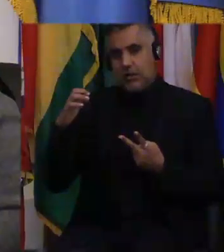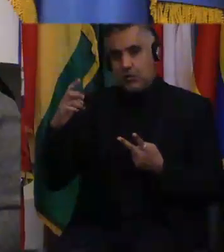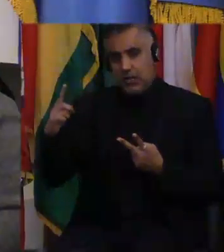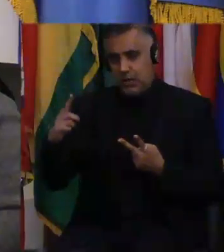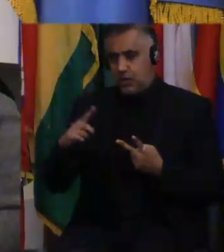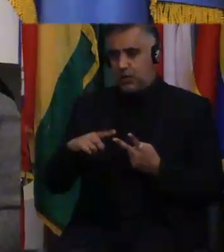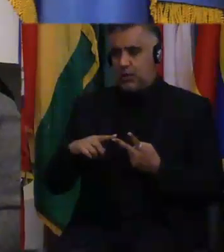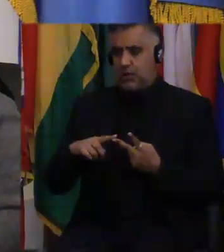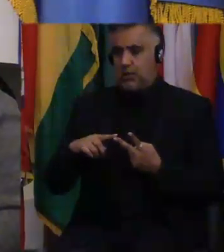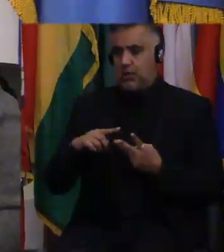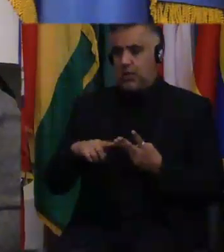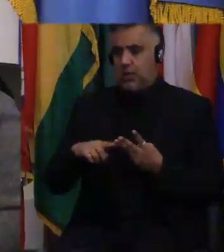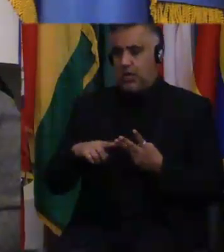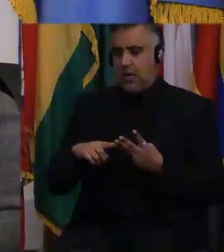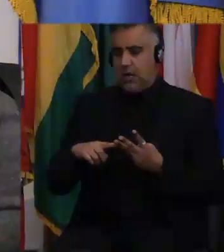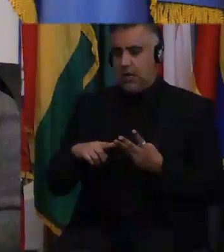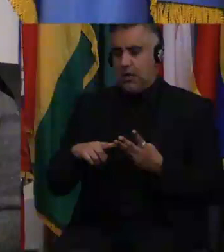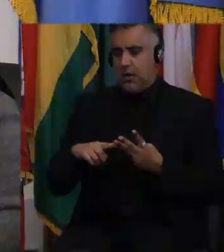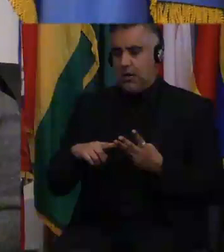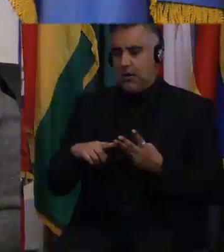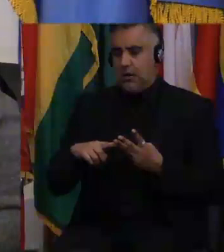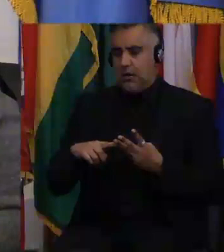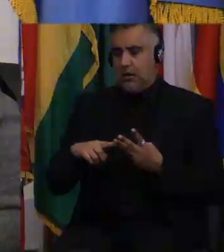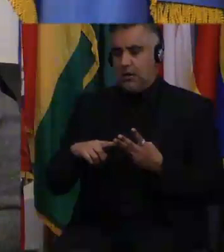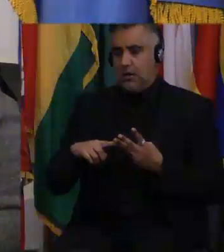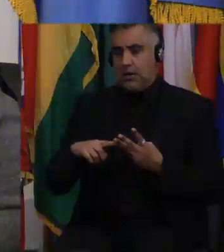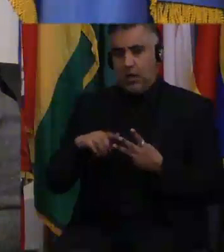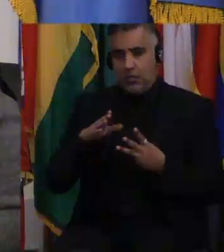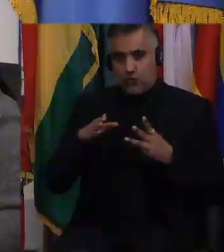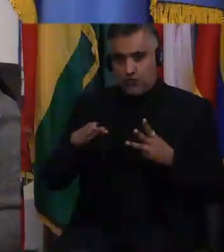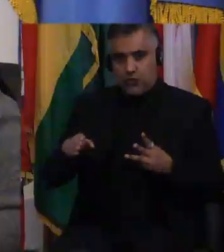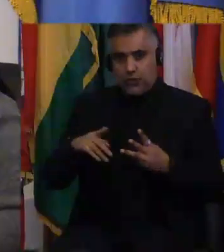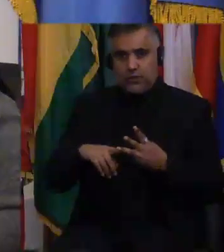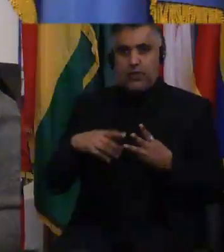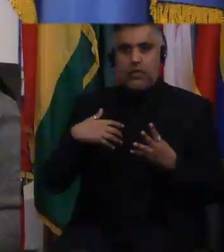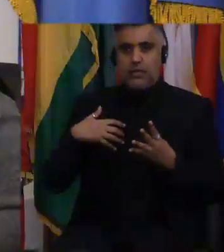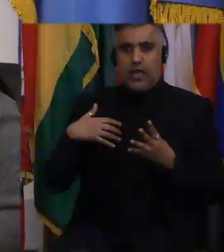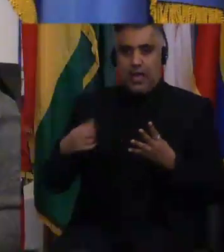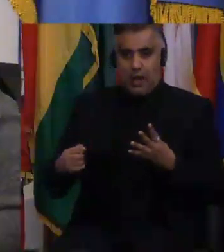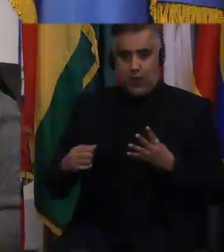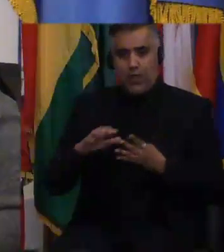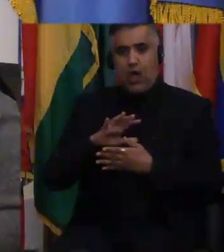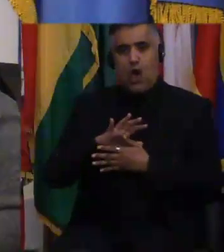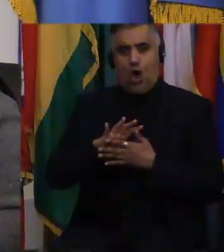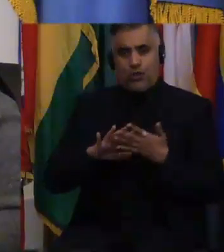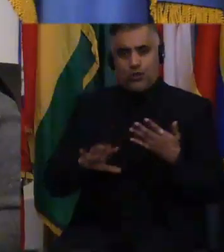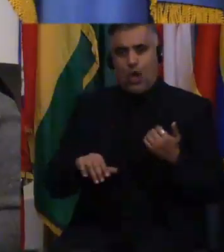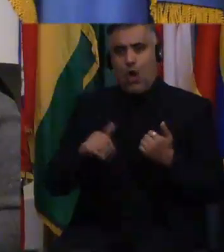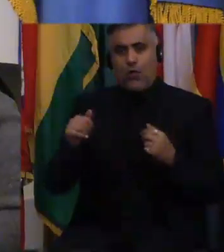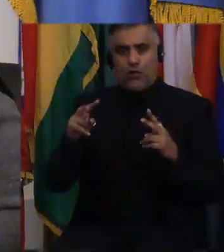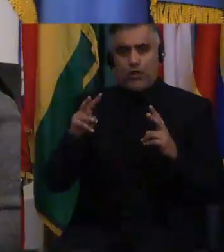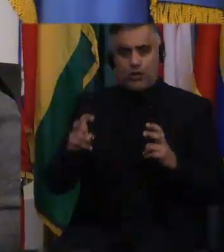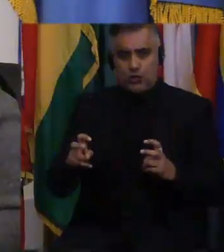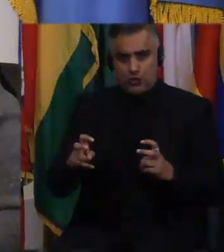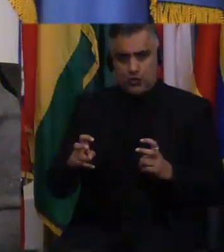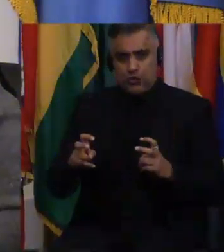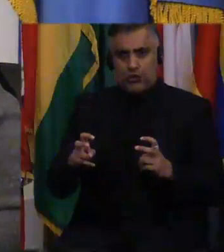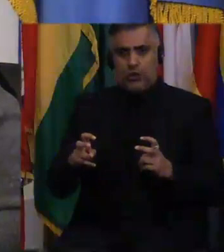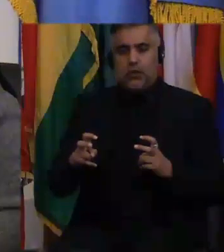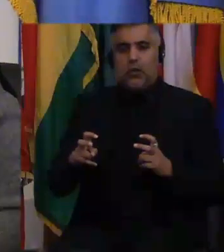education environment, the on the street, the health environment, all these other issues, all these